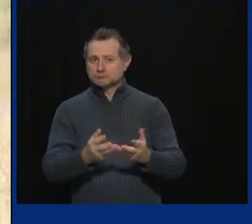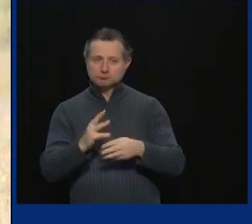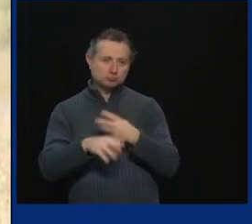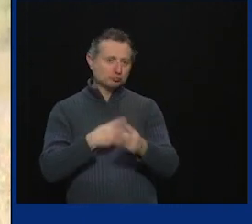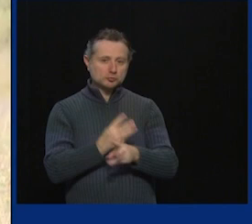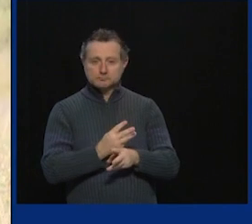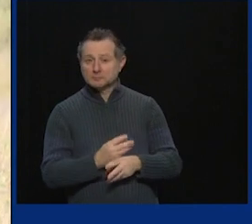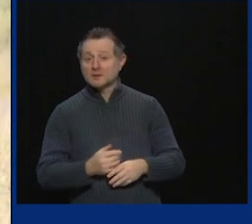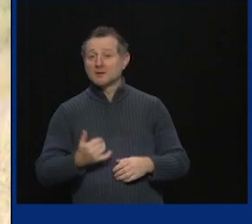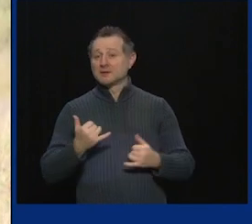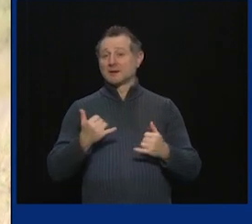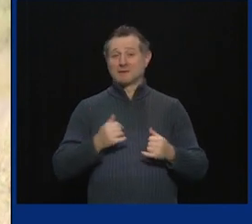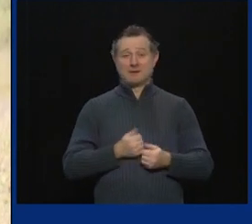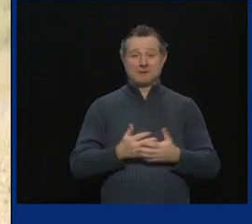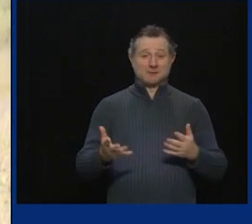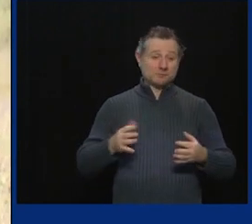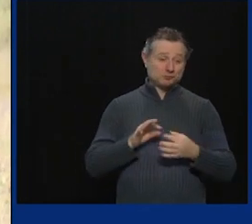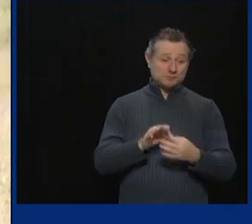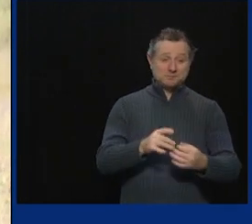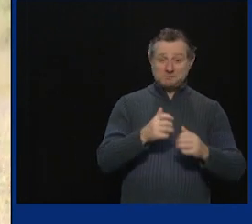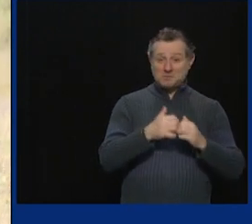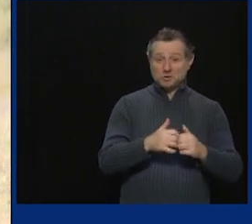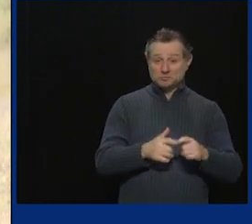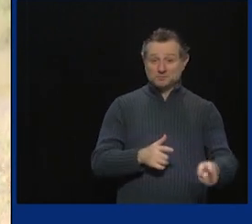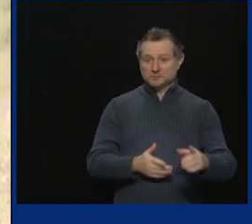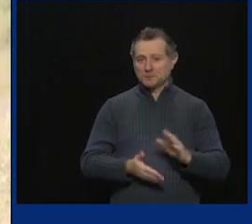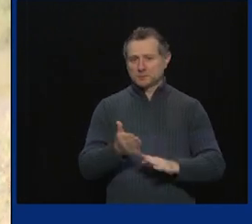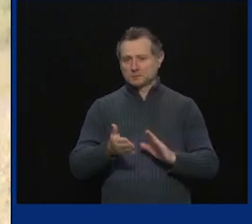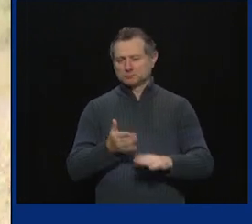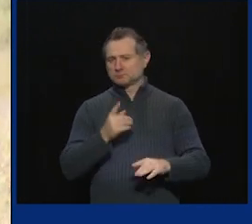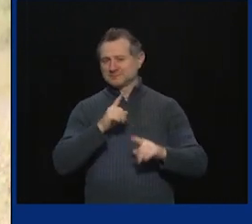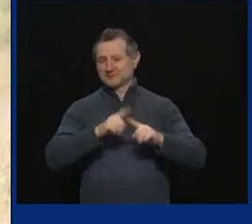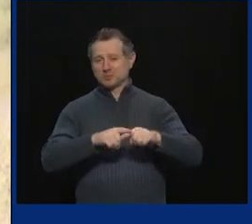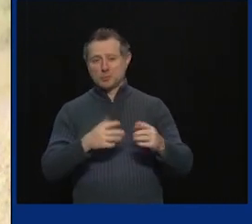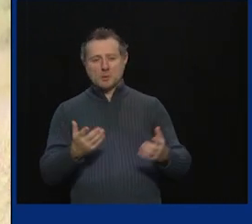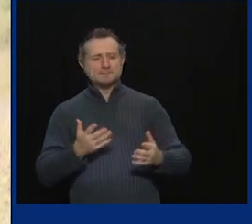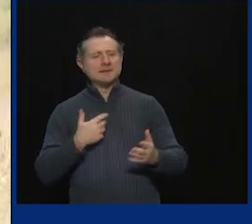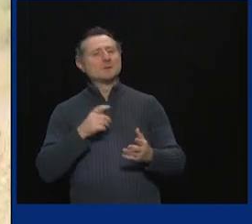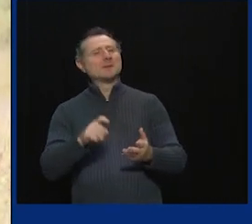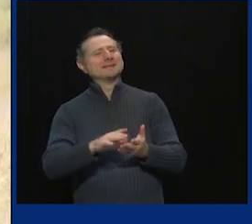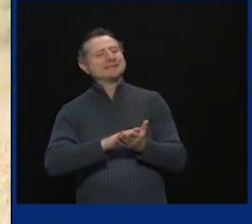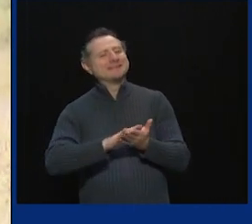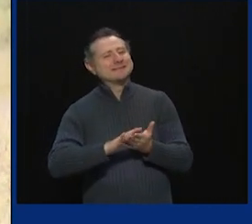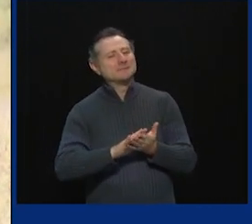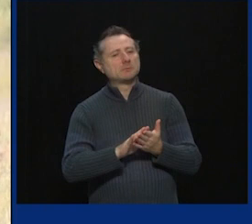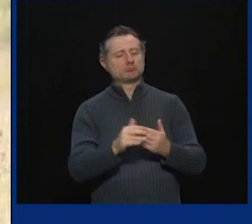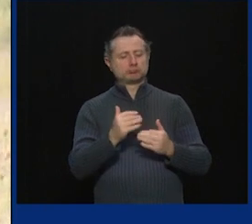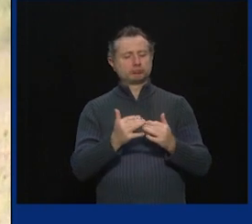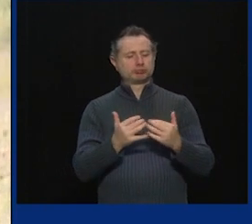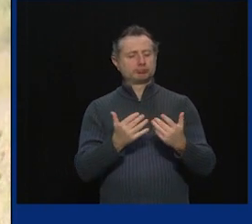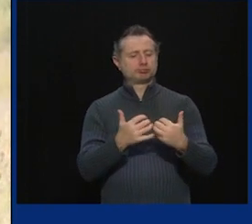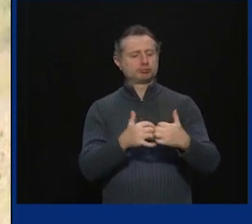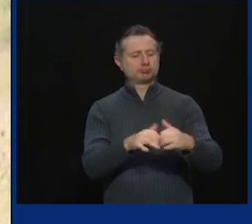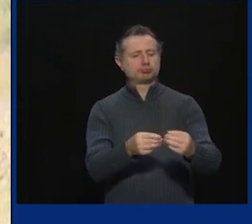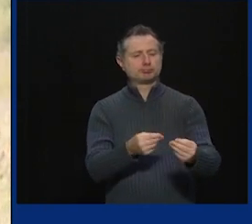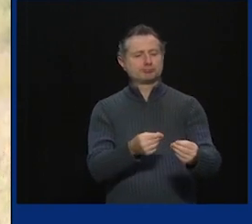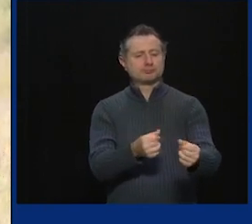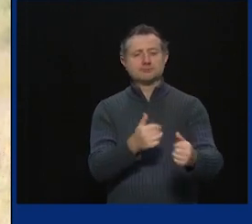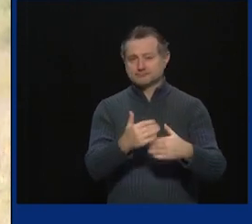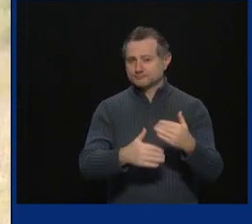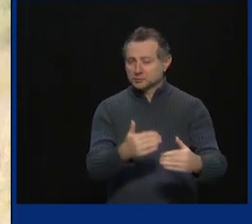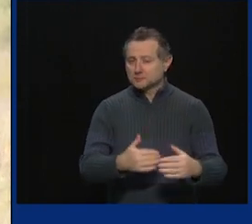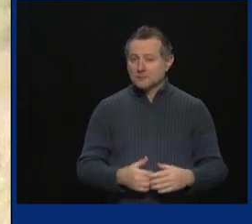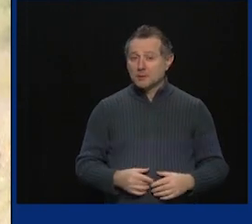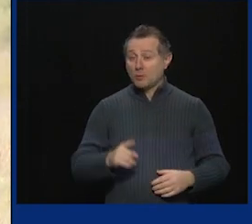manufacturer's operations is premised on having the cleanest processes and procedures as possible. Having a 100% clean,